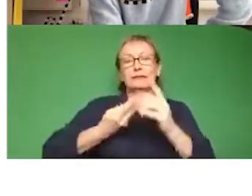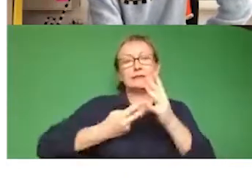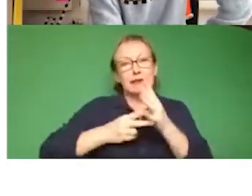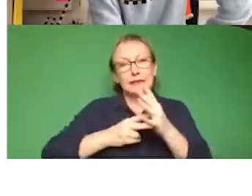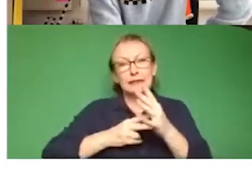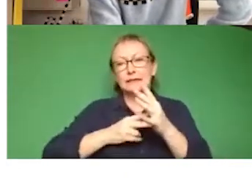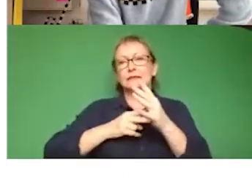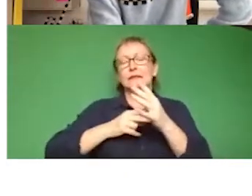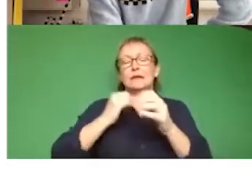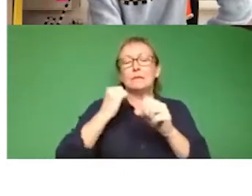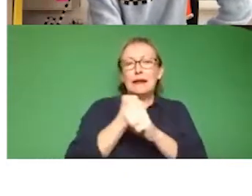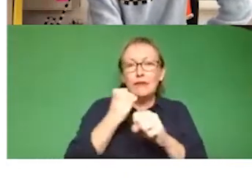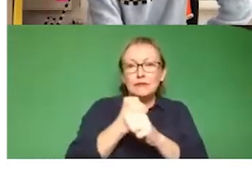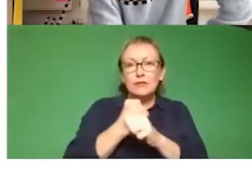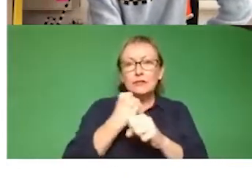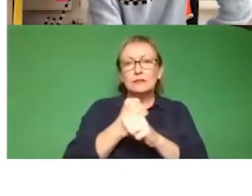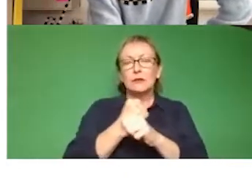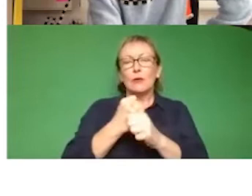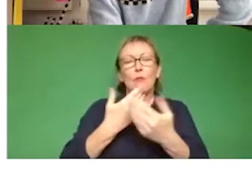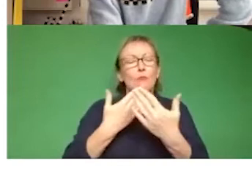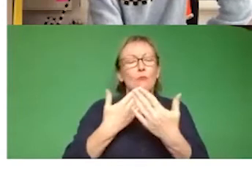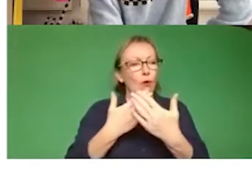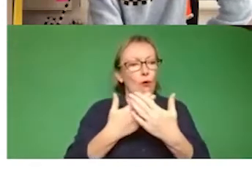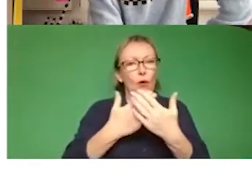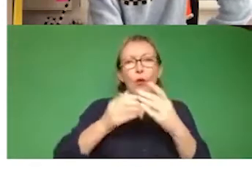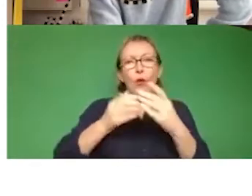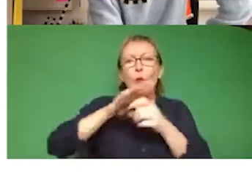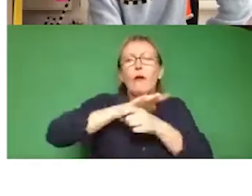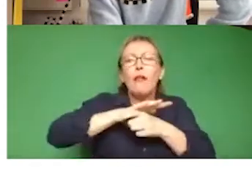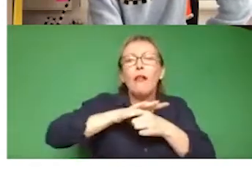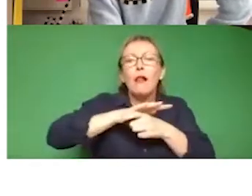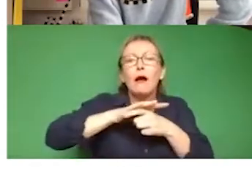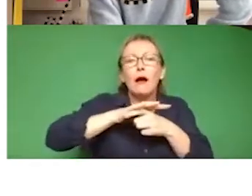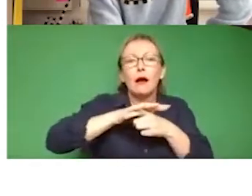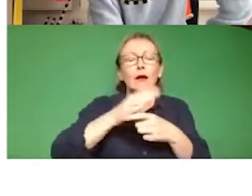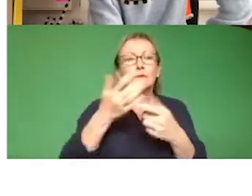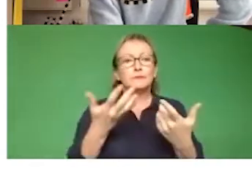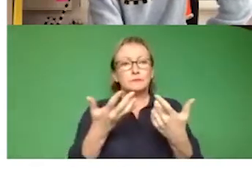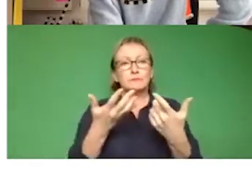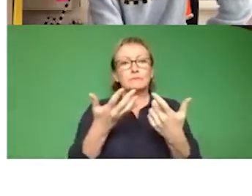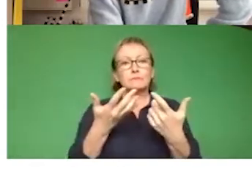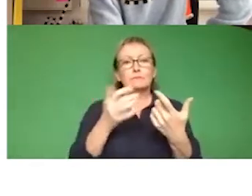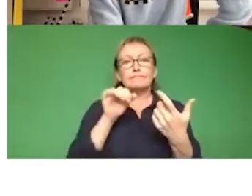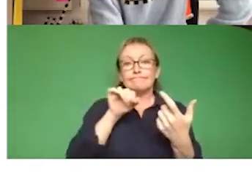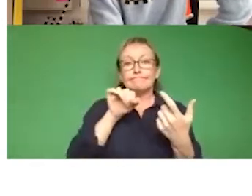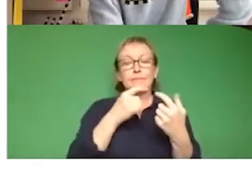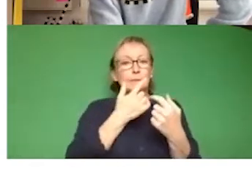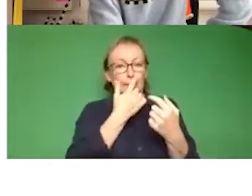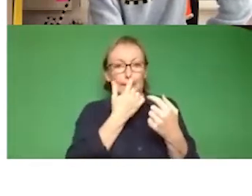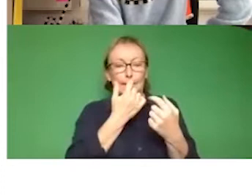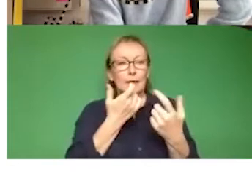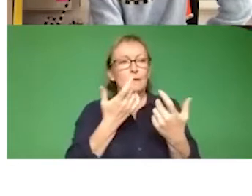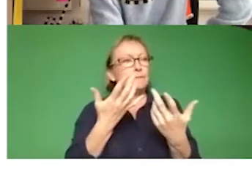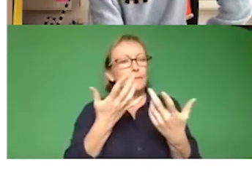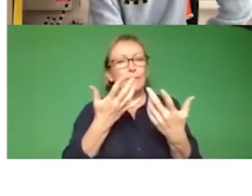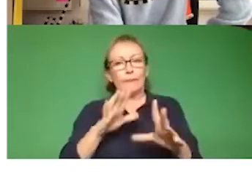and manufacturers that were had a more local appeal. So I, having sort of